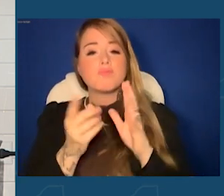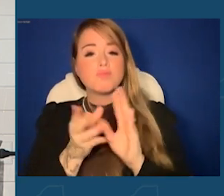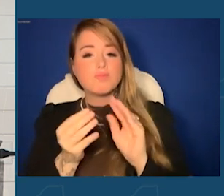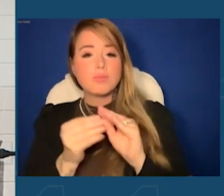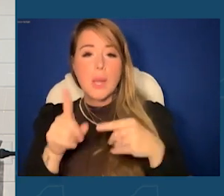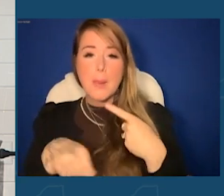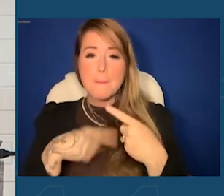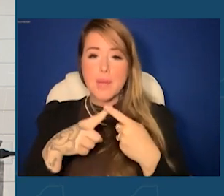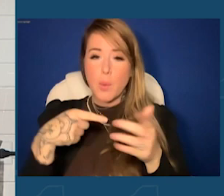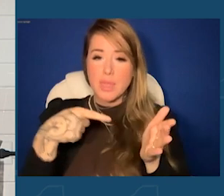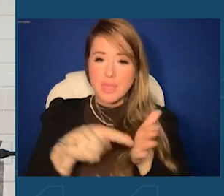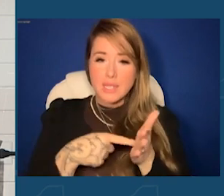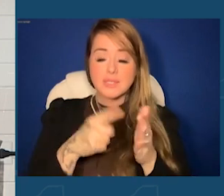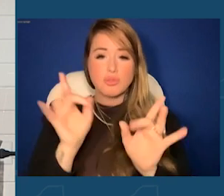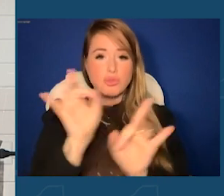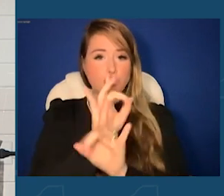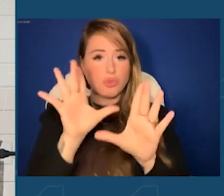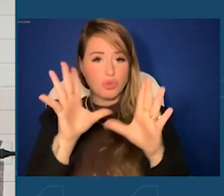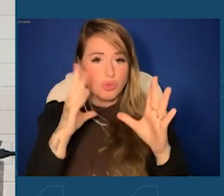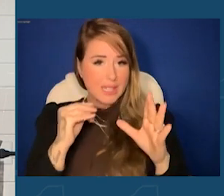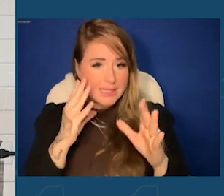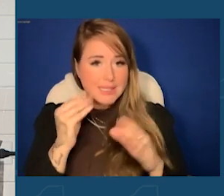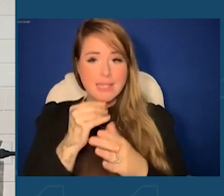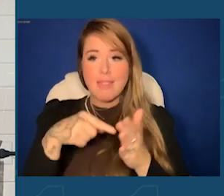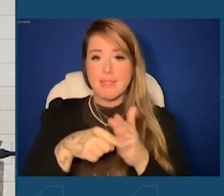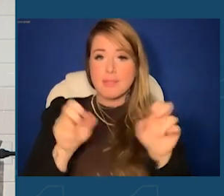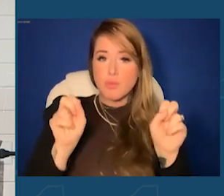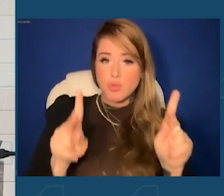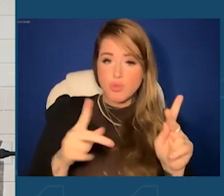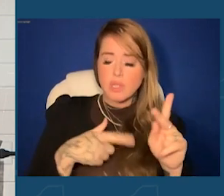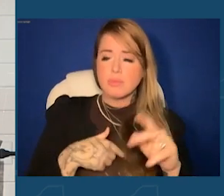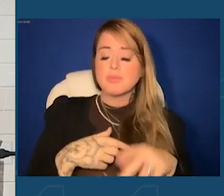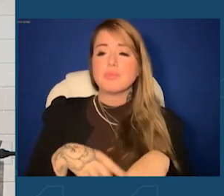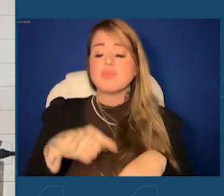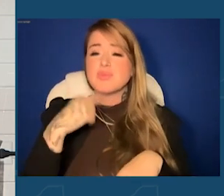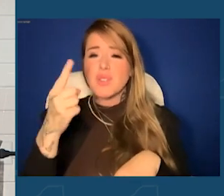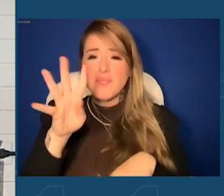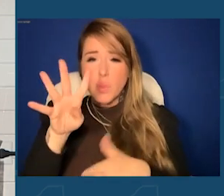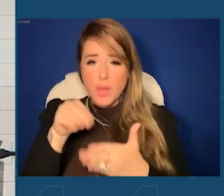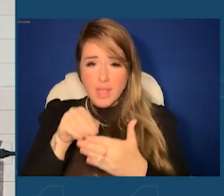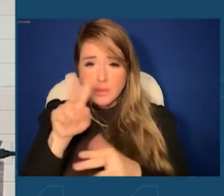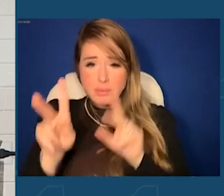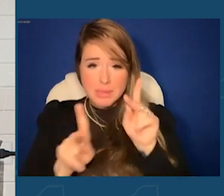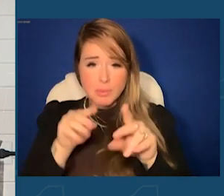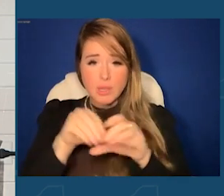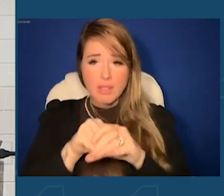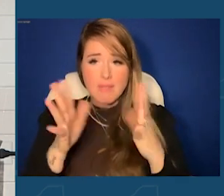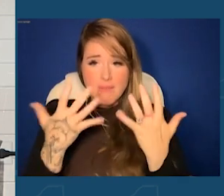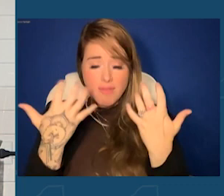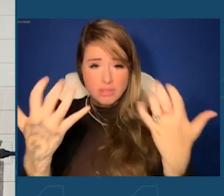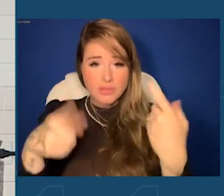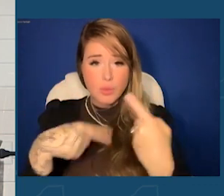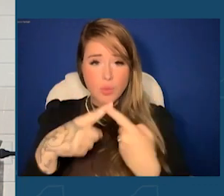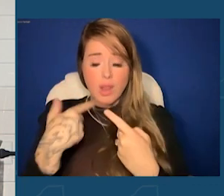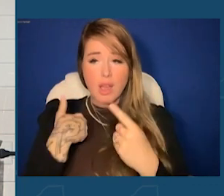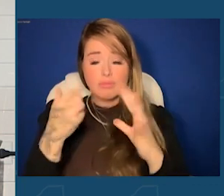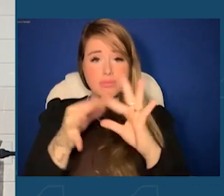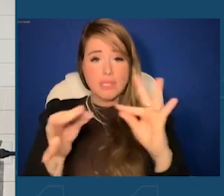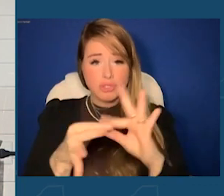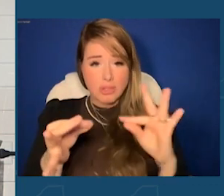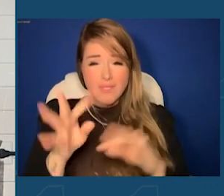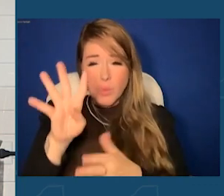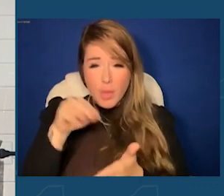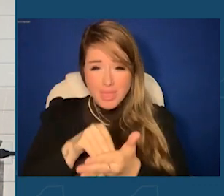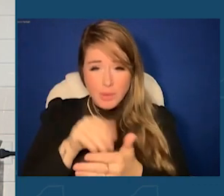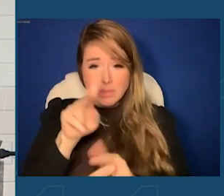this crisis and this opportunity. 4,000 people in the audience. When I brought this up, 4,000 members of the